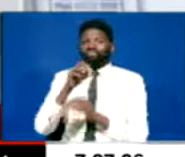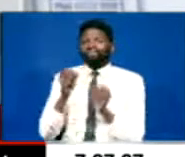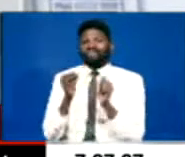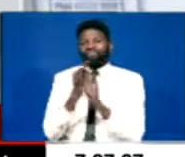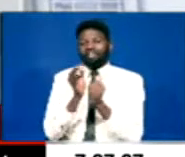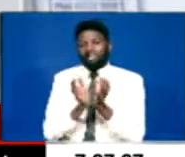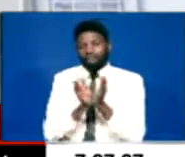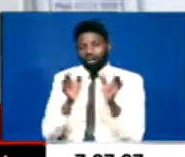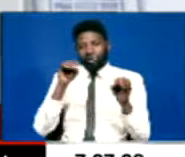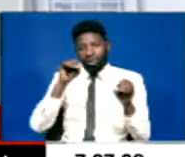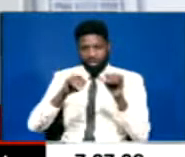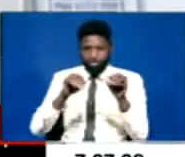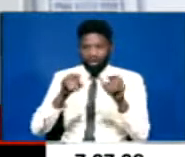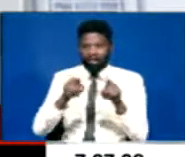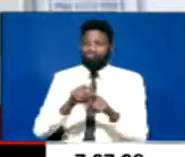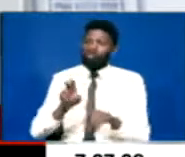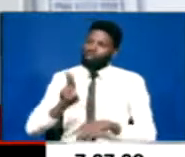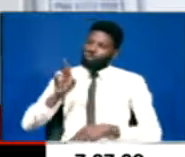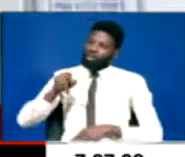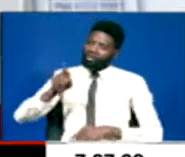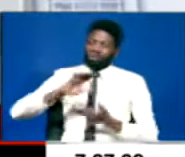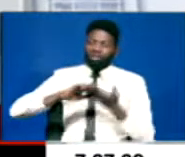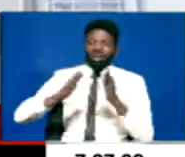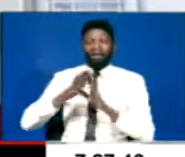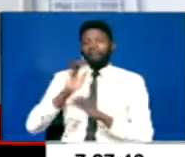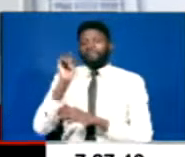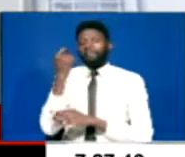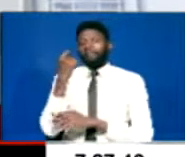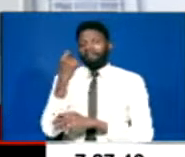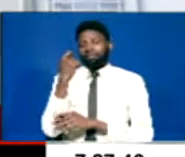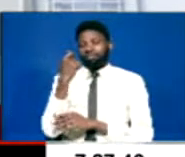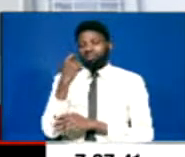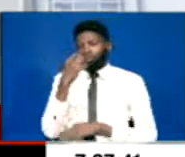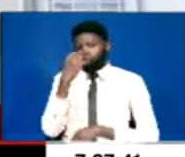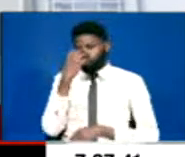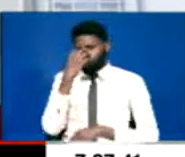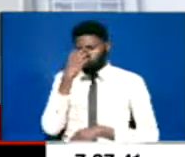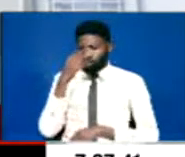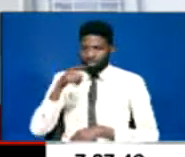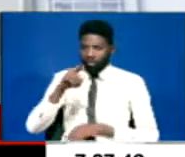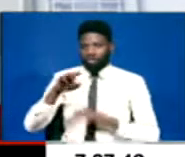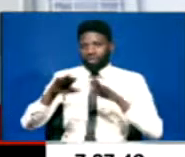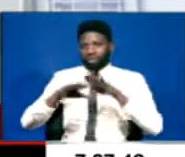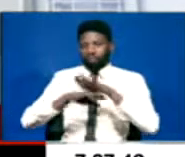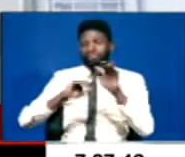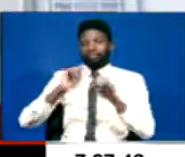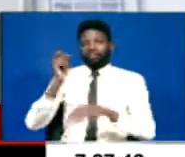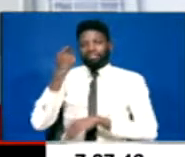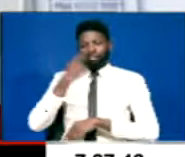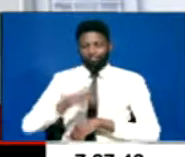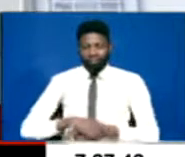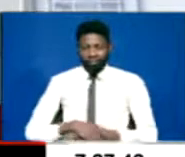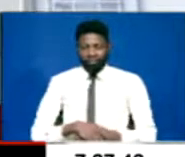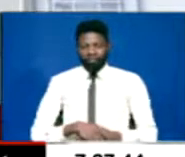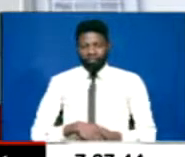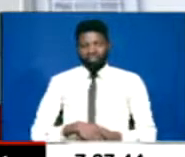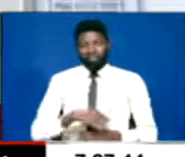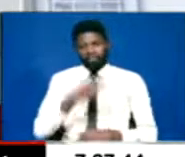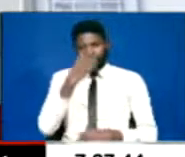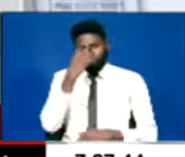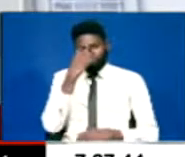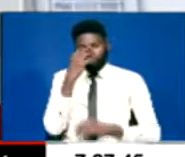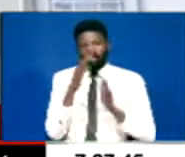with Uhuru Kenyatta becoming the president, while Ruto became the country's deputy president. Ruto, alongside